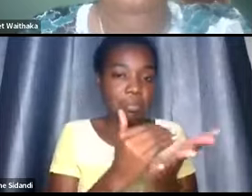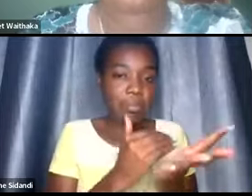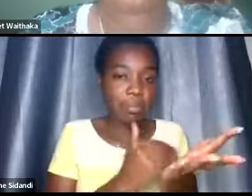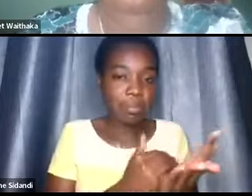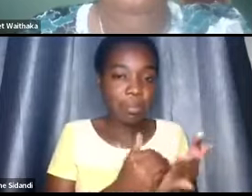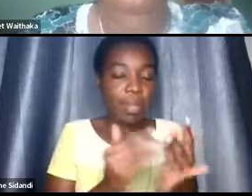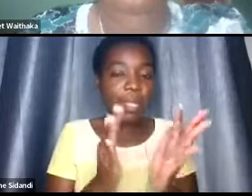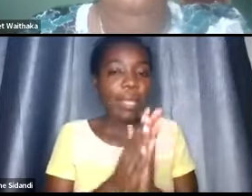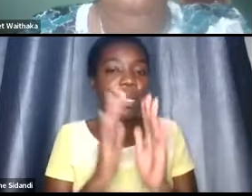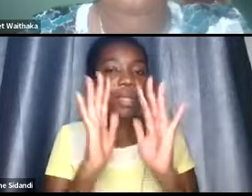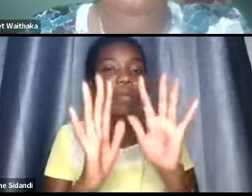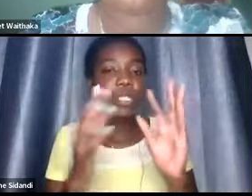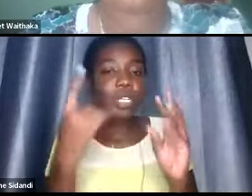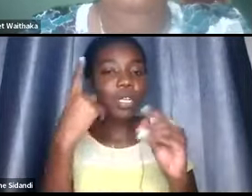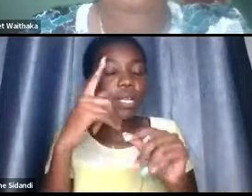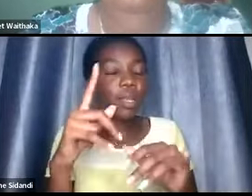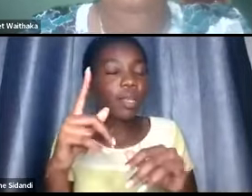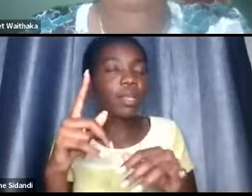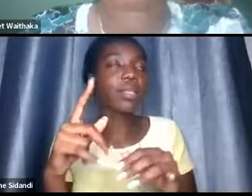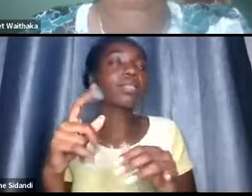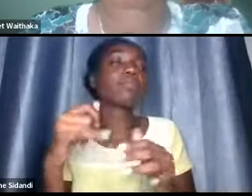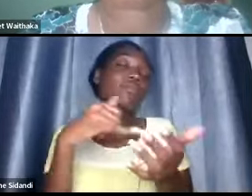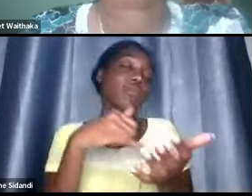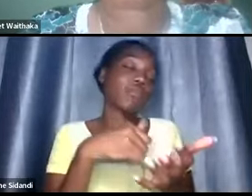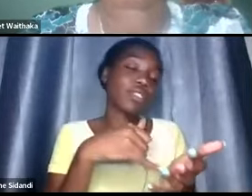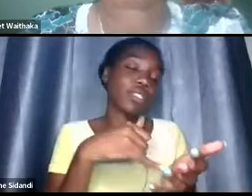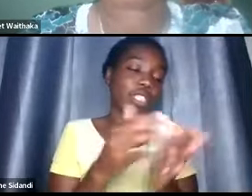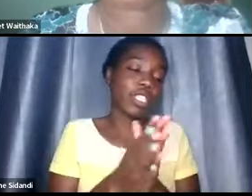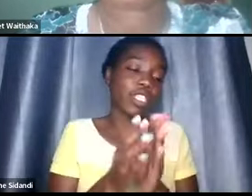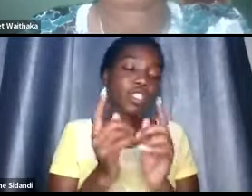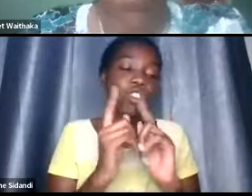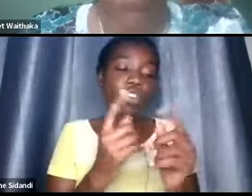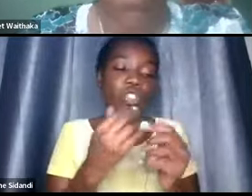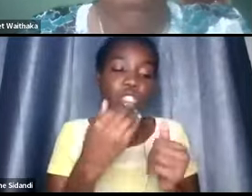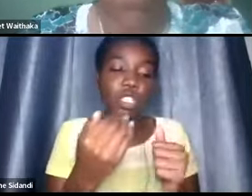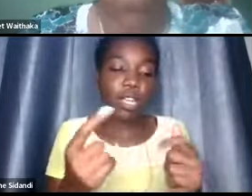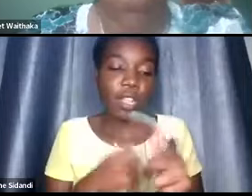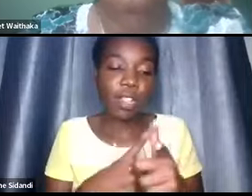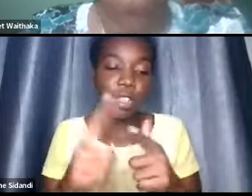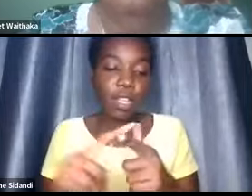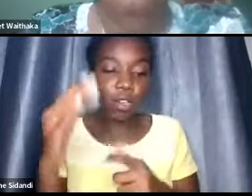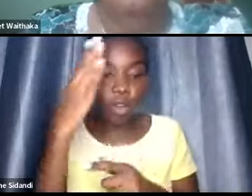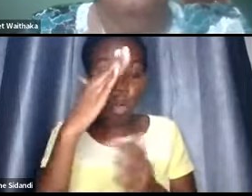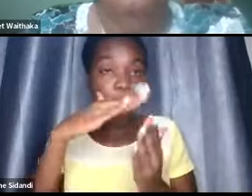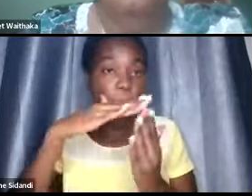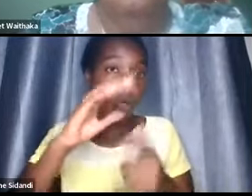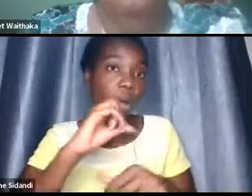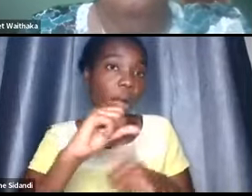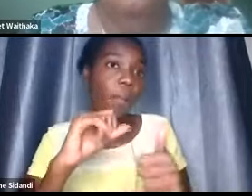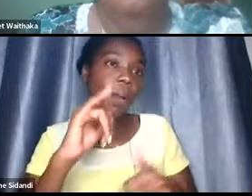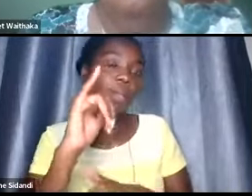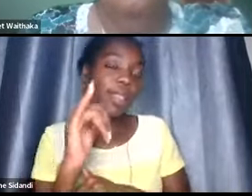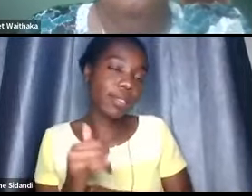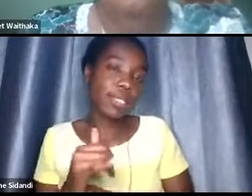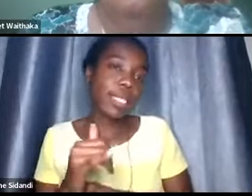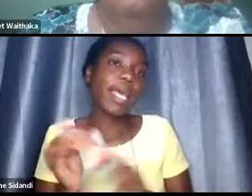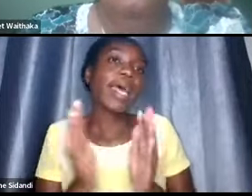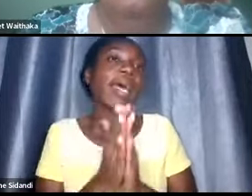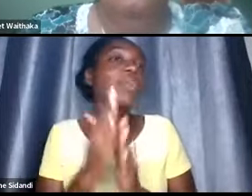of the conversation that we can now talk with the children so that they can be able to know more about it and get a